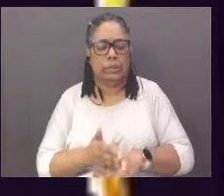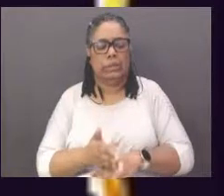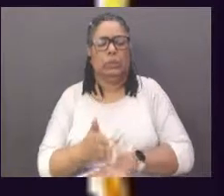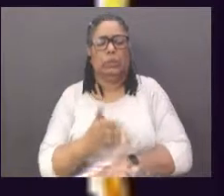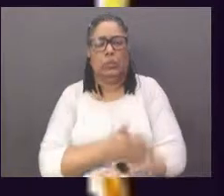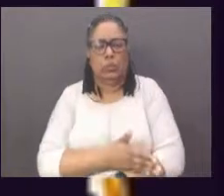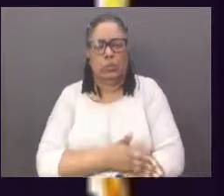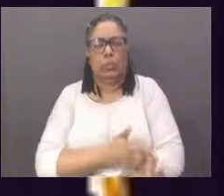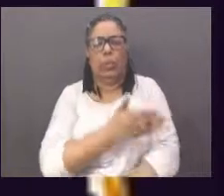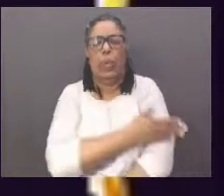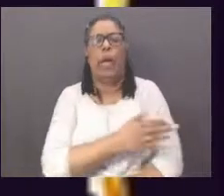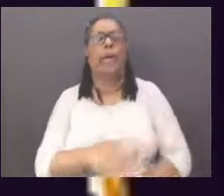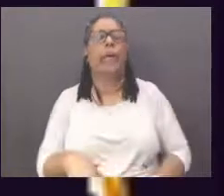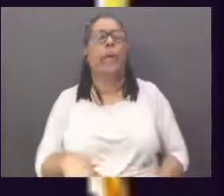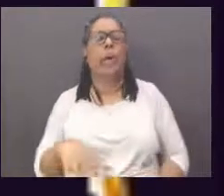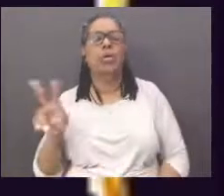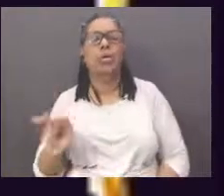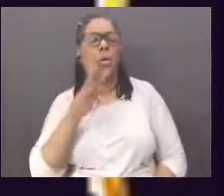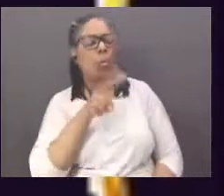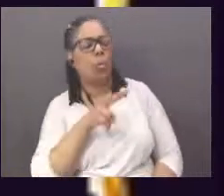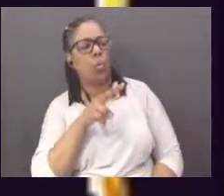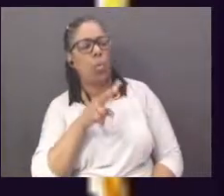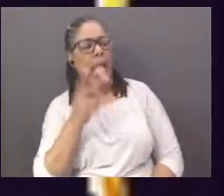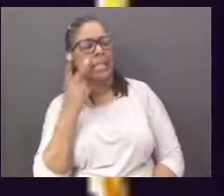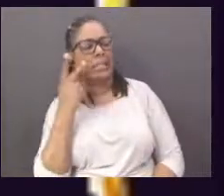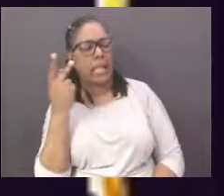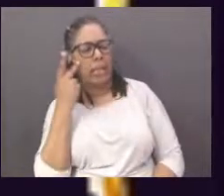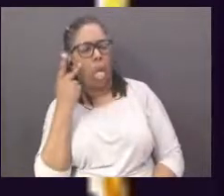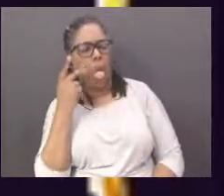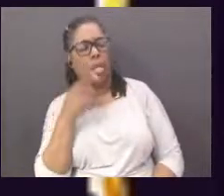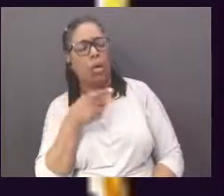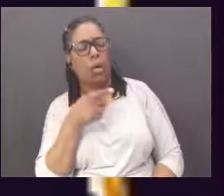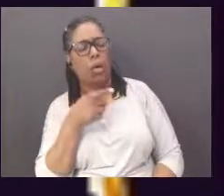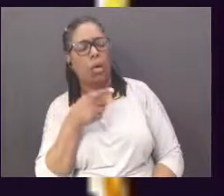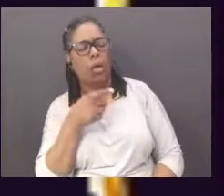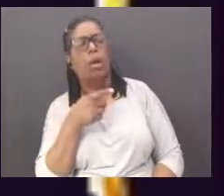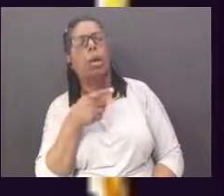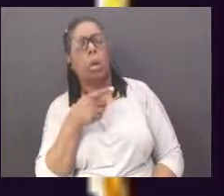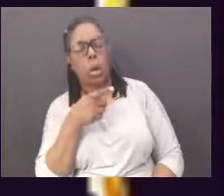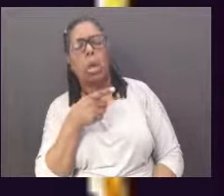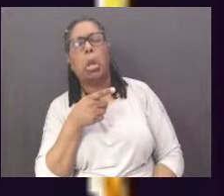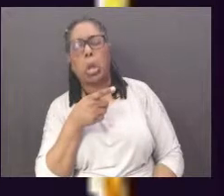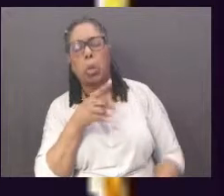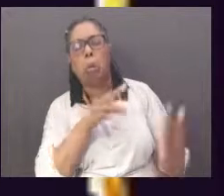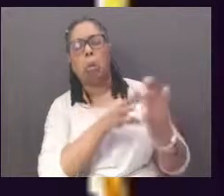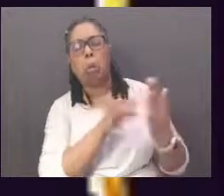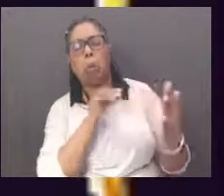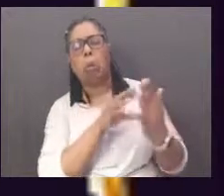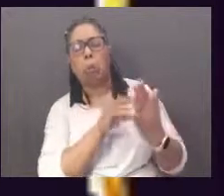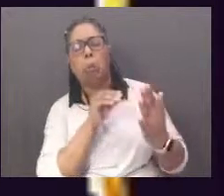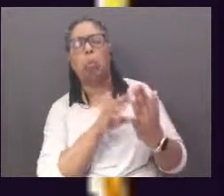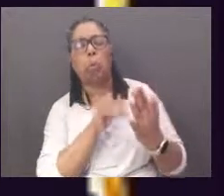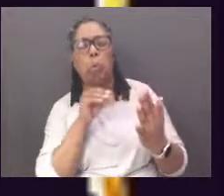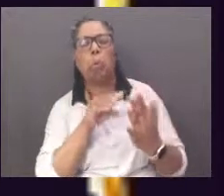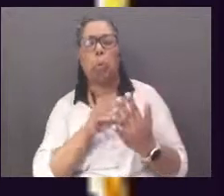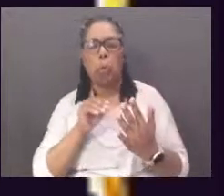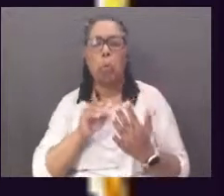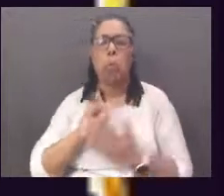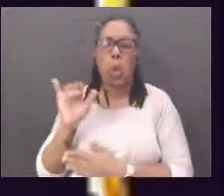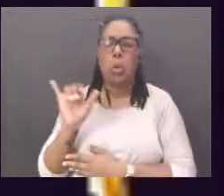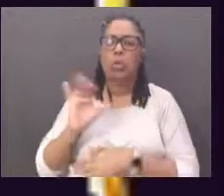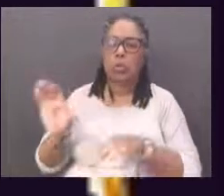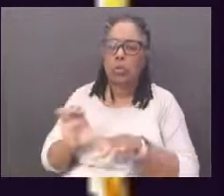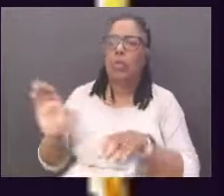what Paul was doing. Thus, they decided that they would begin to do some of these extraordinary things that Paul